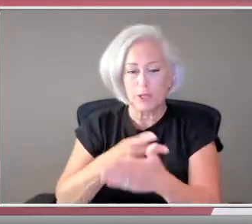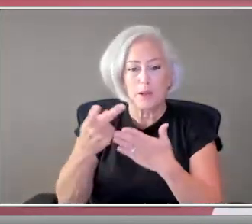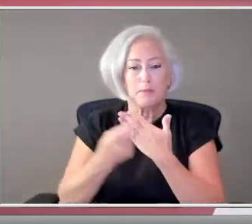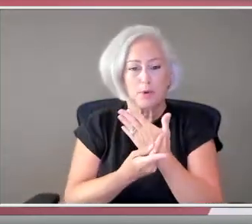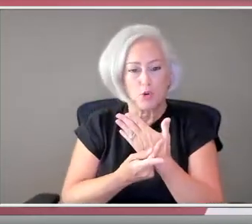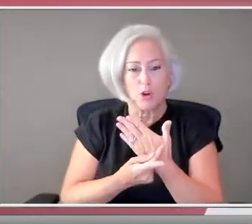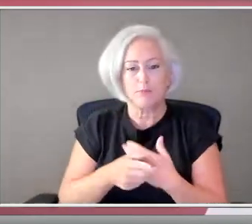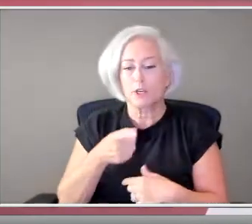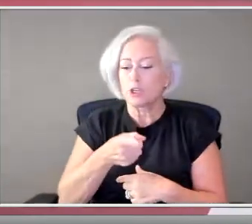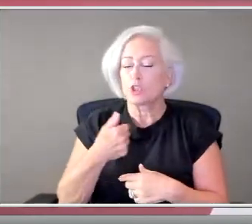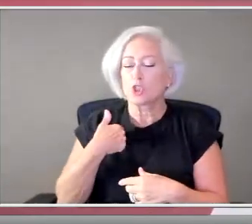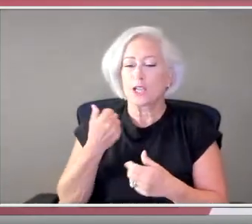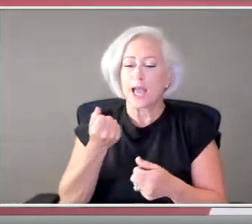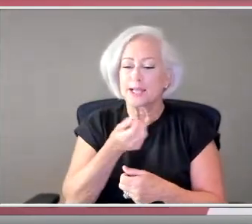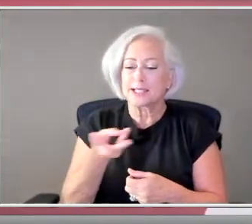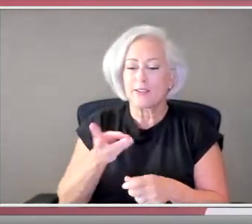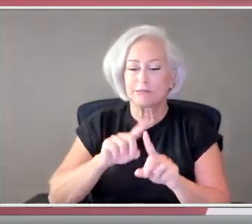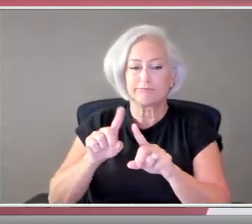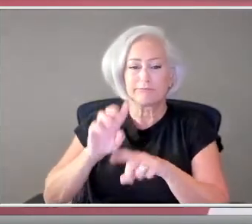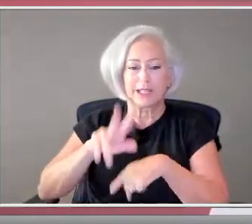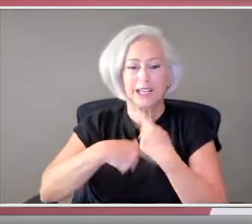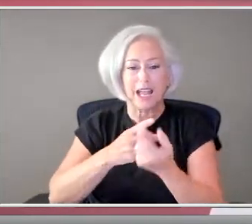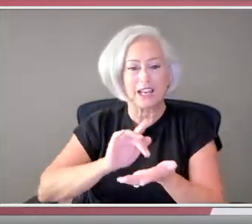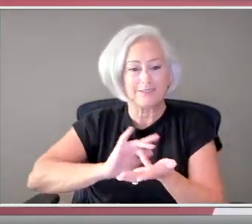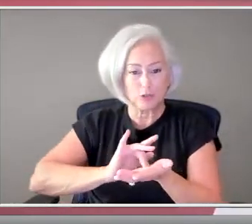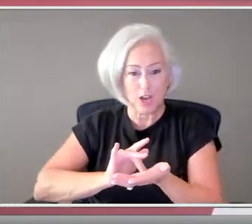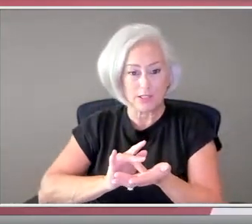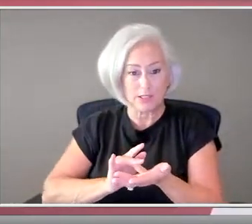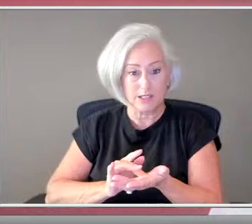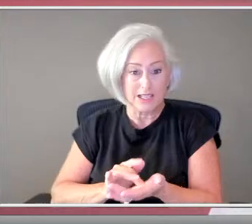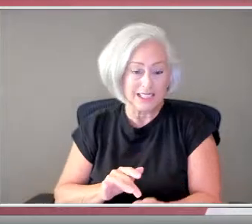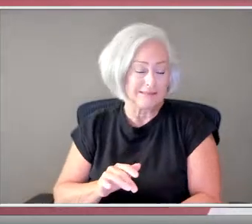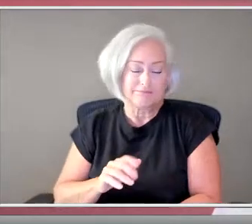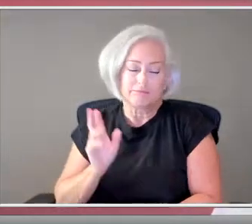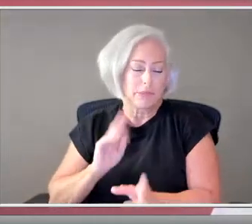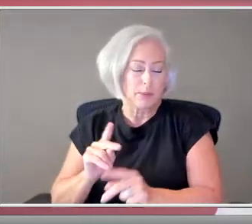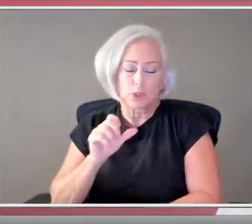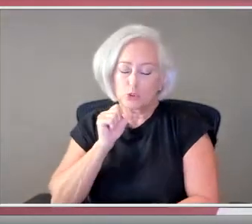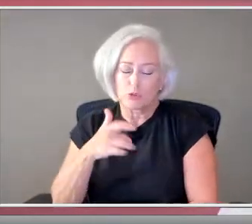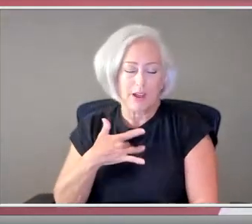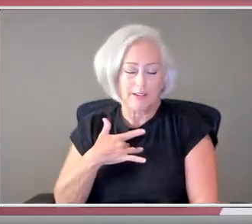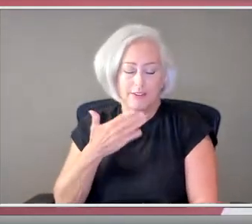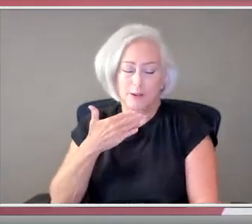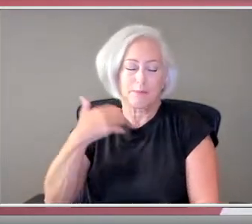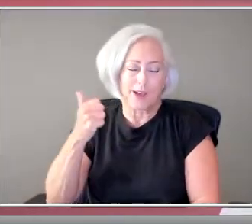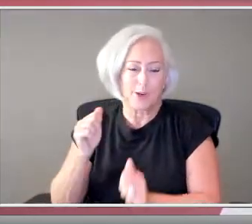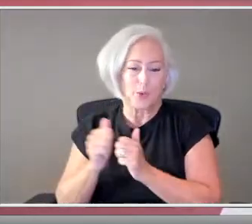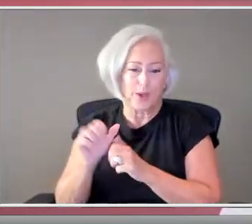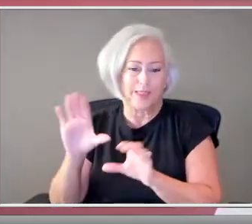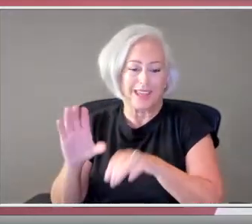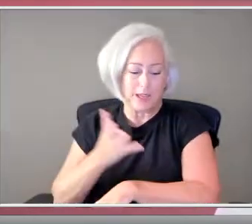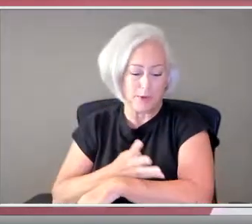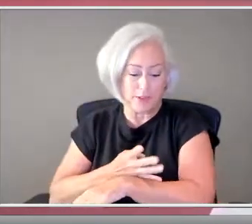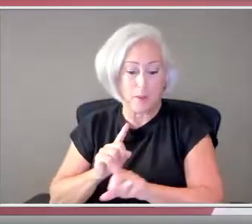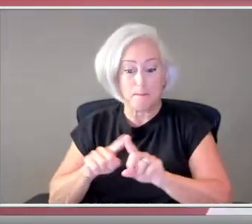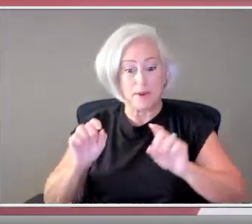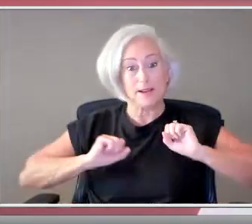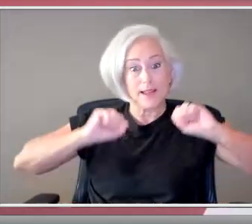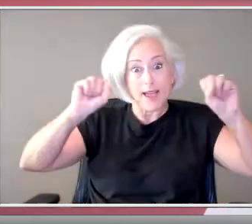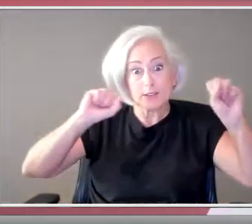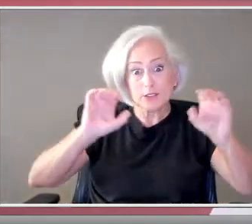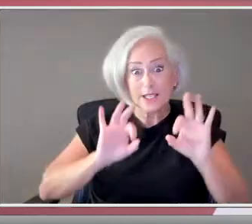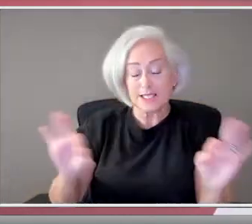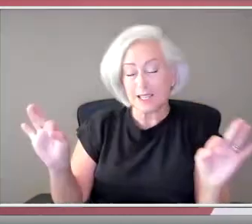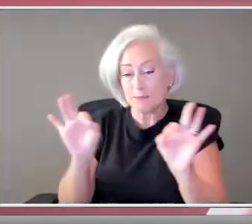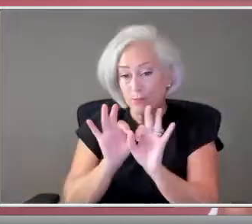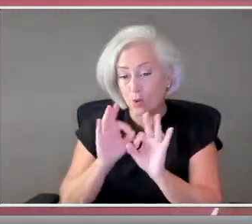drugs. Nobody feels better on the chemo, and it depends, but the exercise is the most important thing